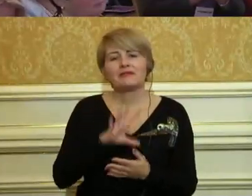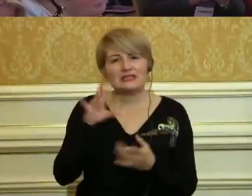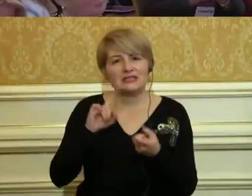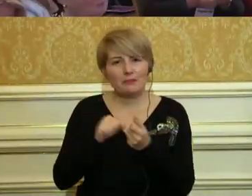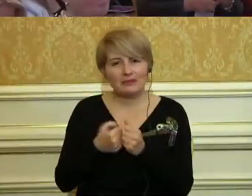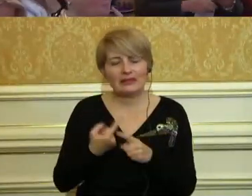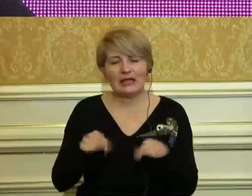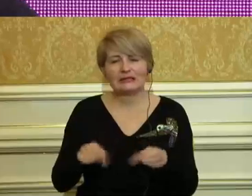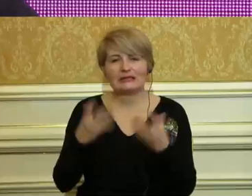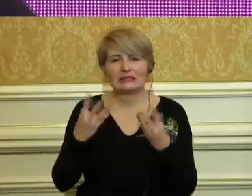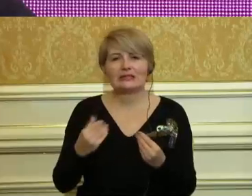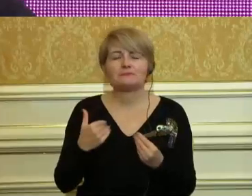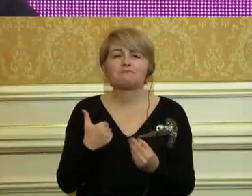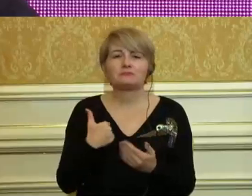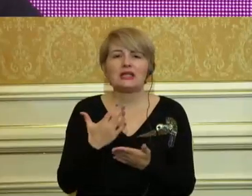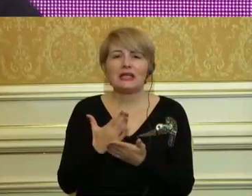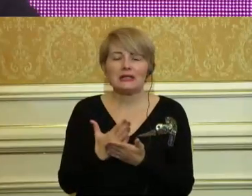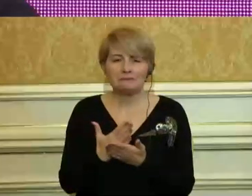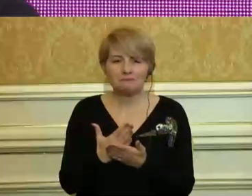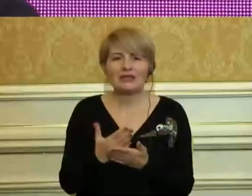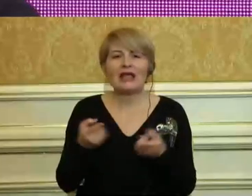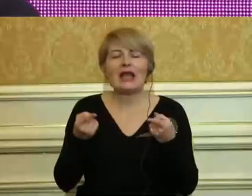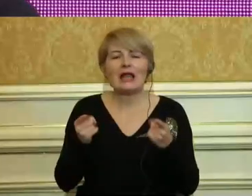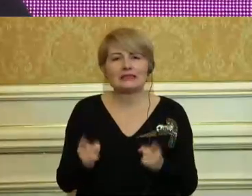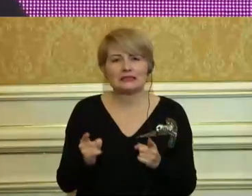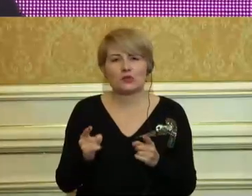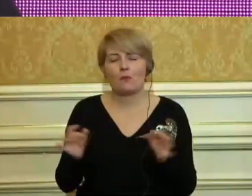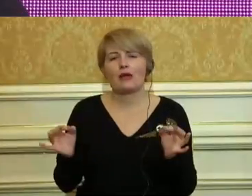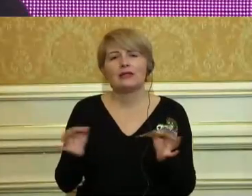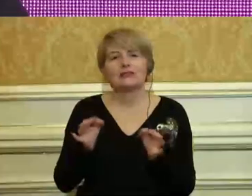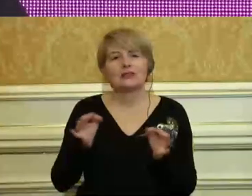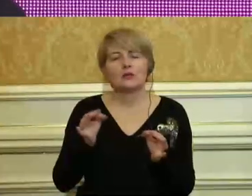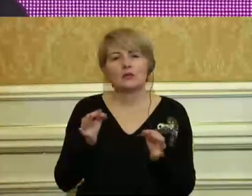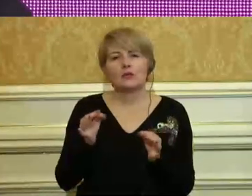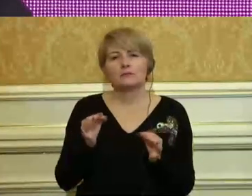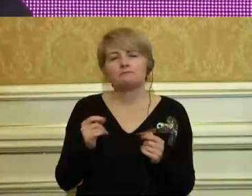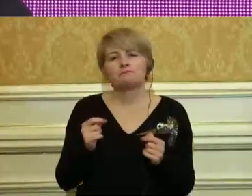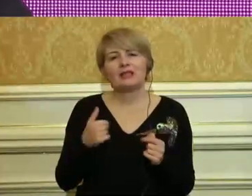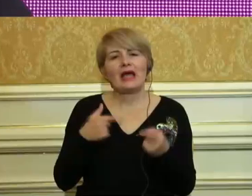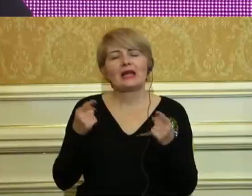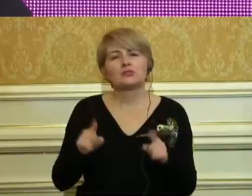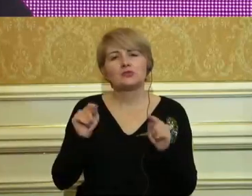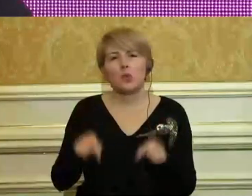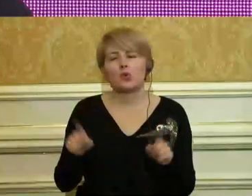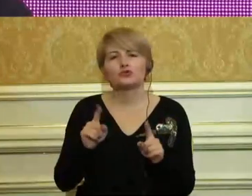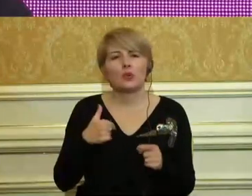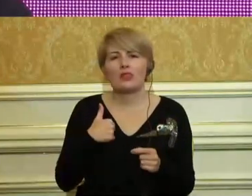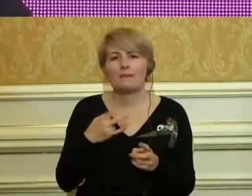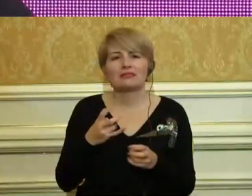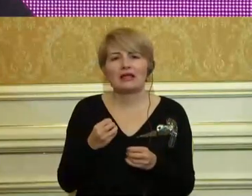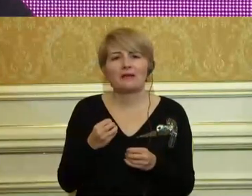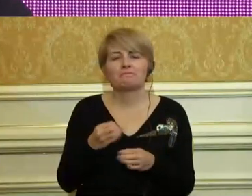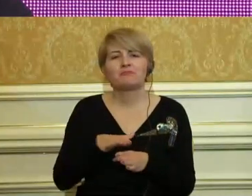the parliament. So well, please let us remember this very day. So well, I'm not the pessimist, I'm the realist.